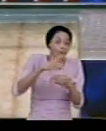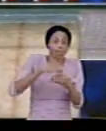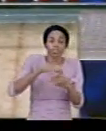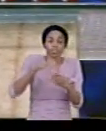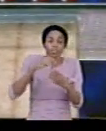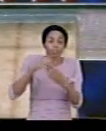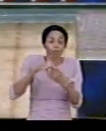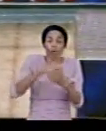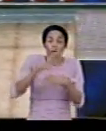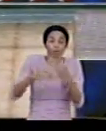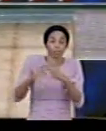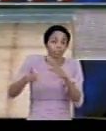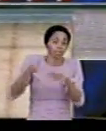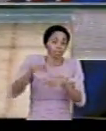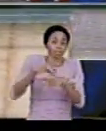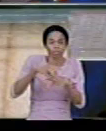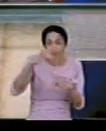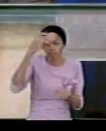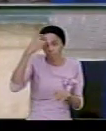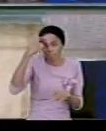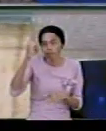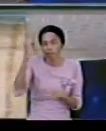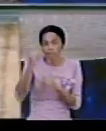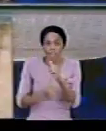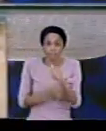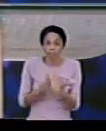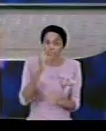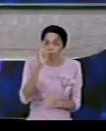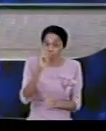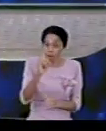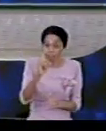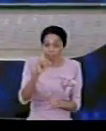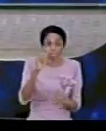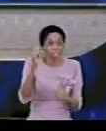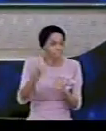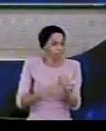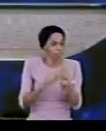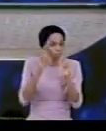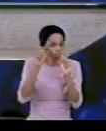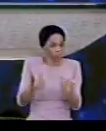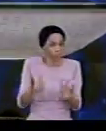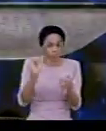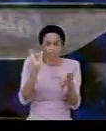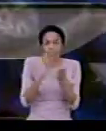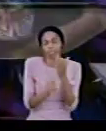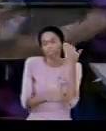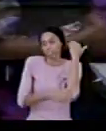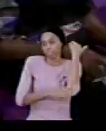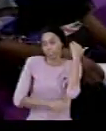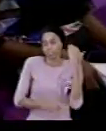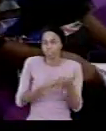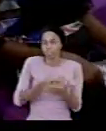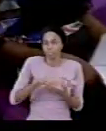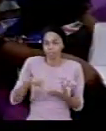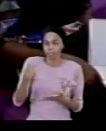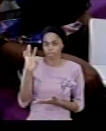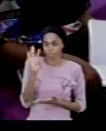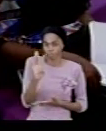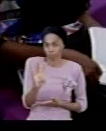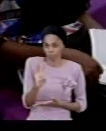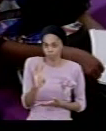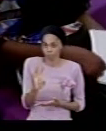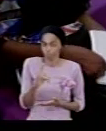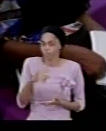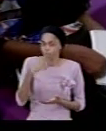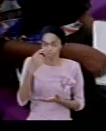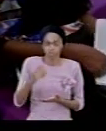for everyone that stealeth. Look at verse 4. In verse 4, it tells